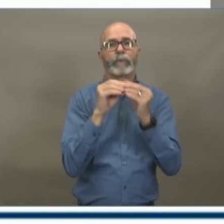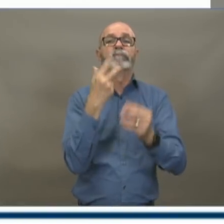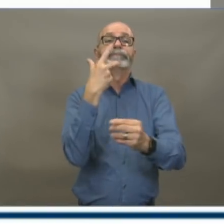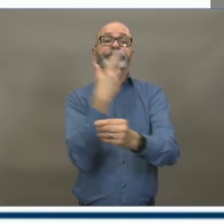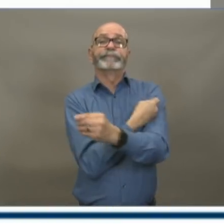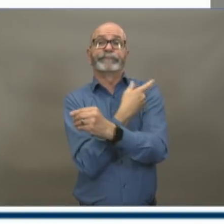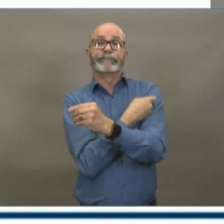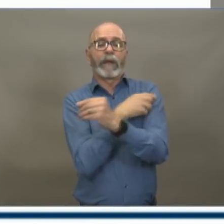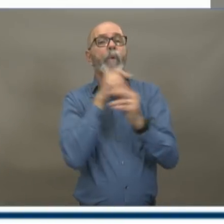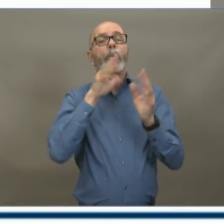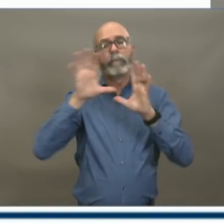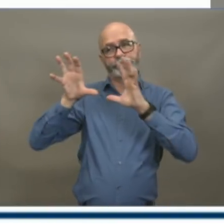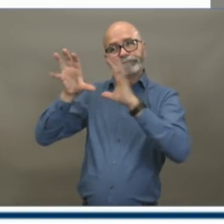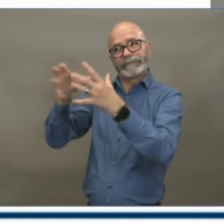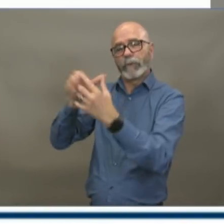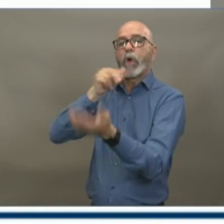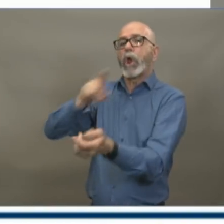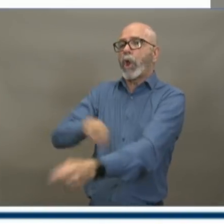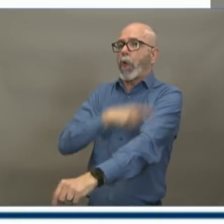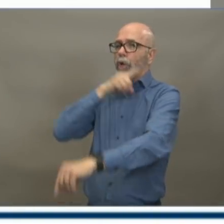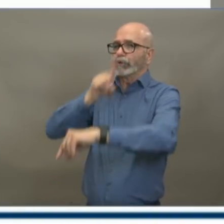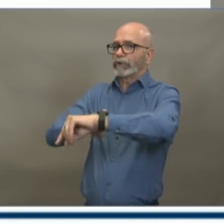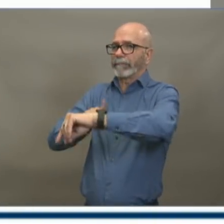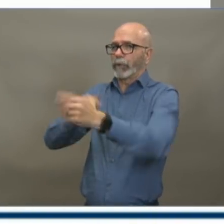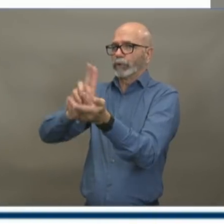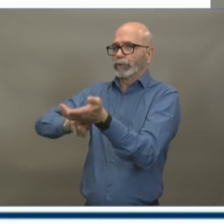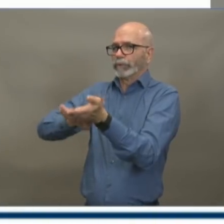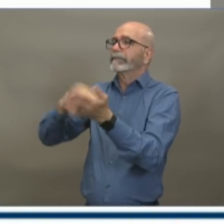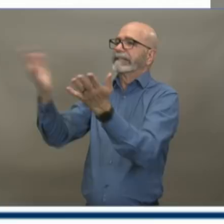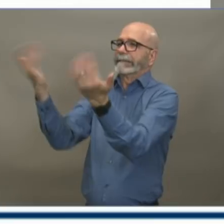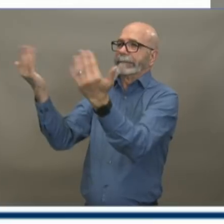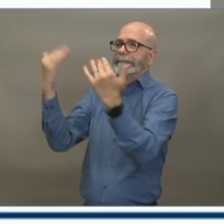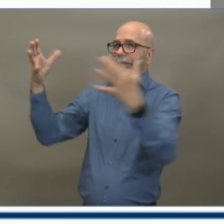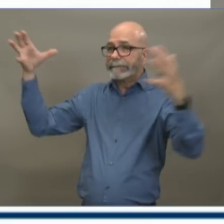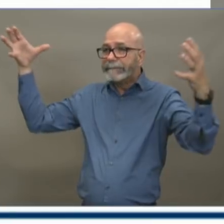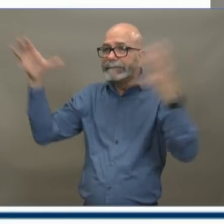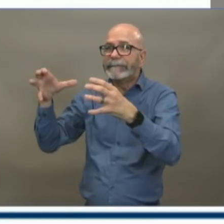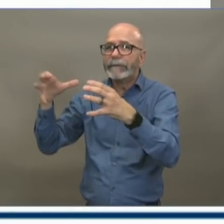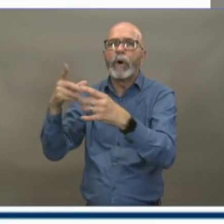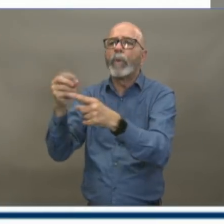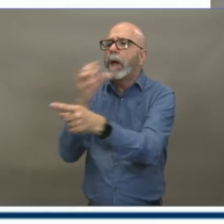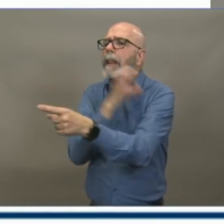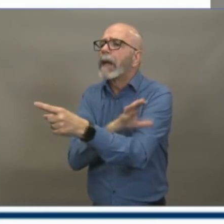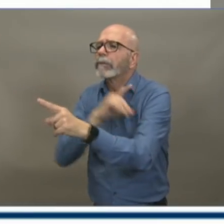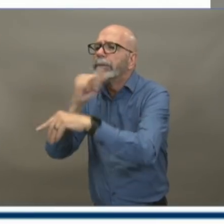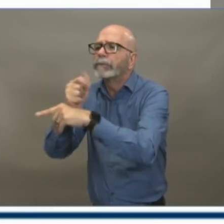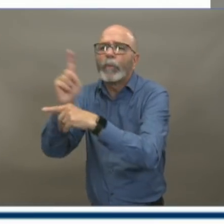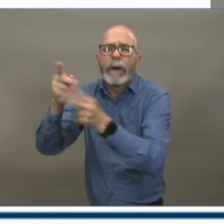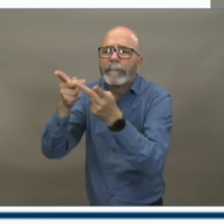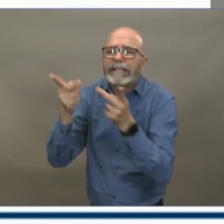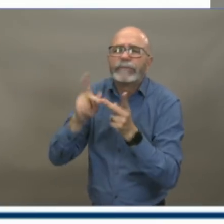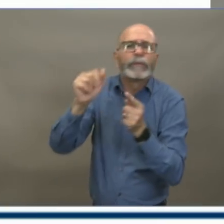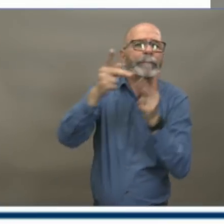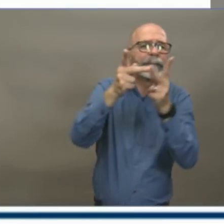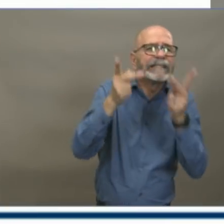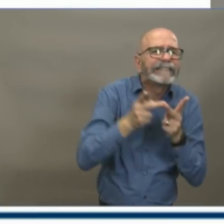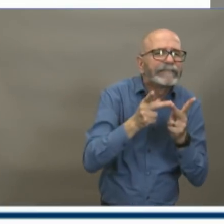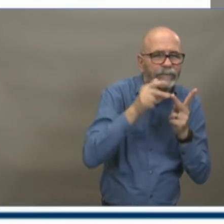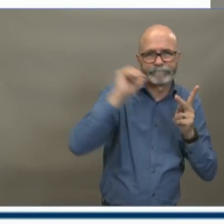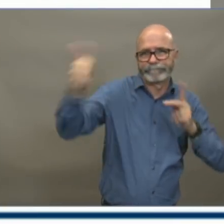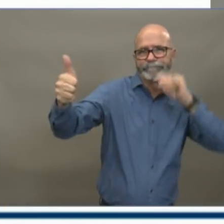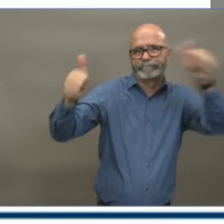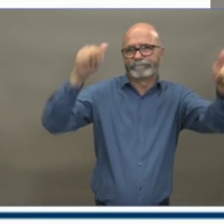these facilities will be invited to the local healthcare worker clinics, and that will ensure that we have enough